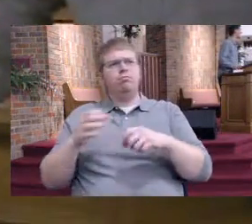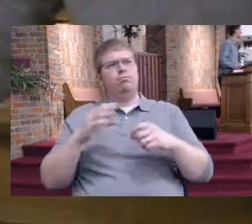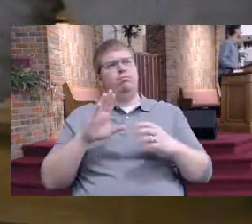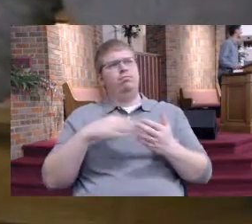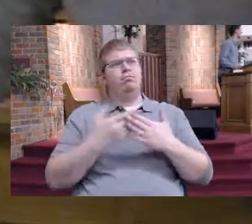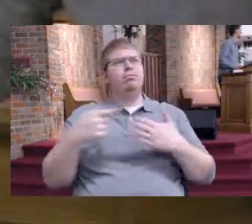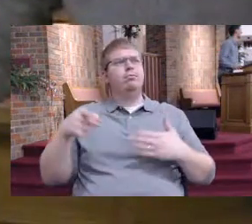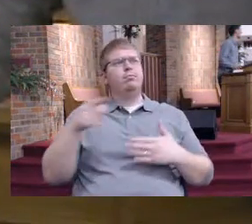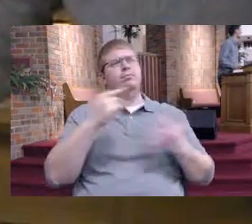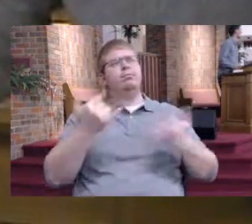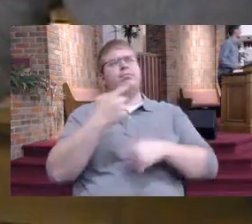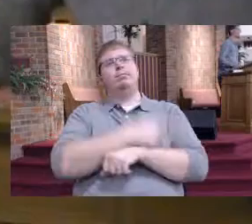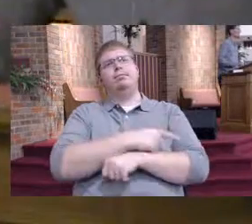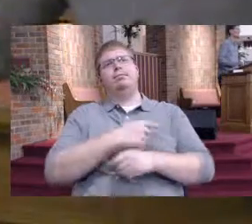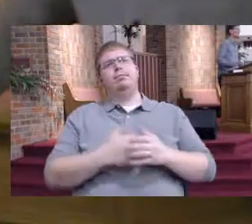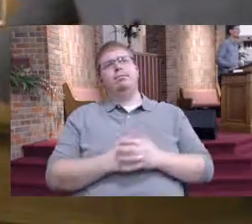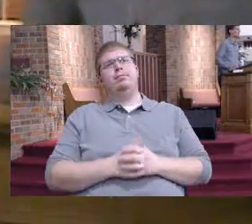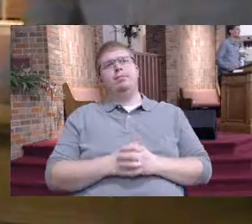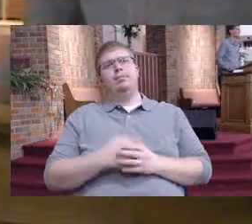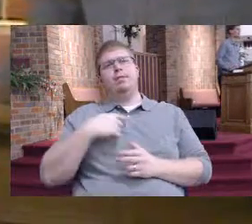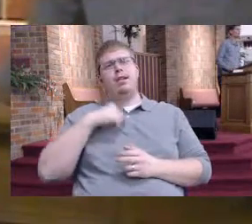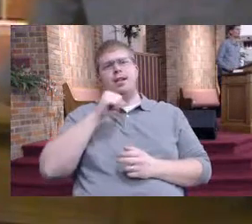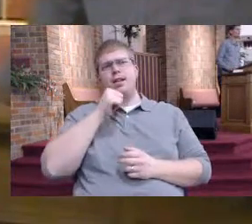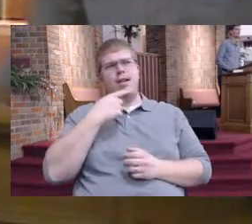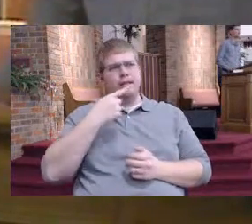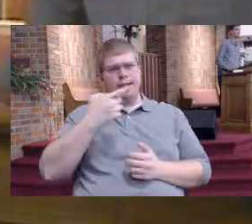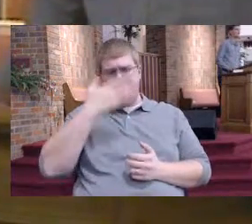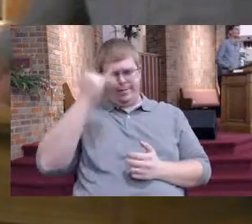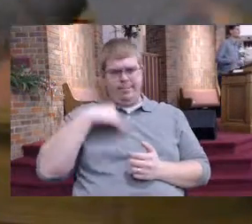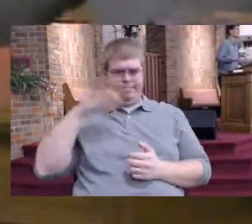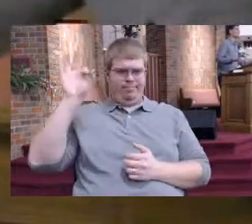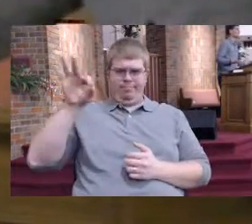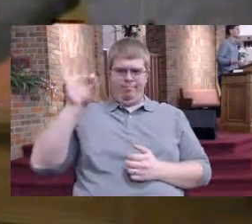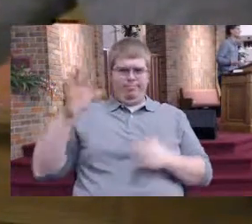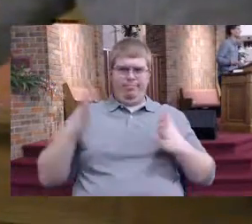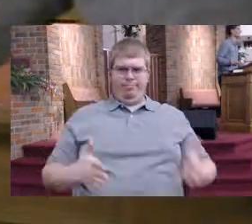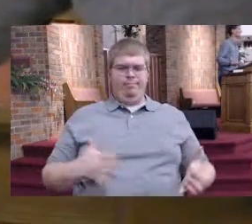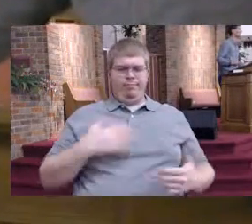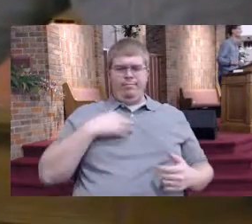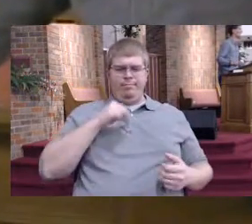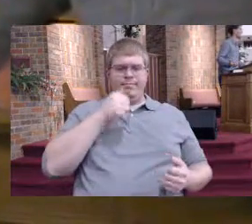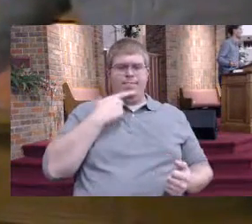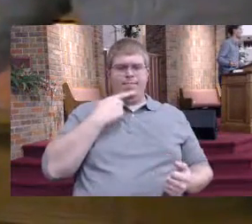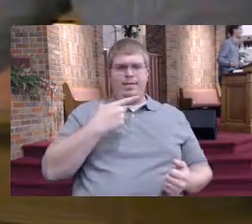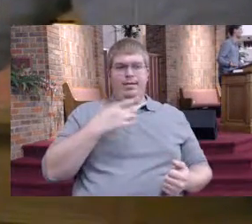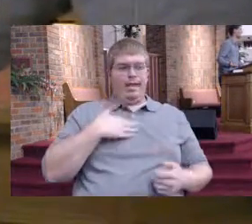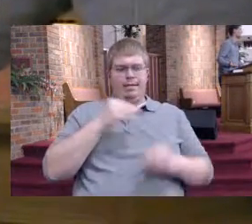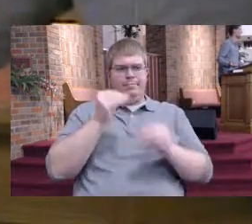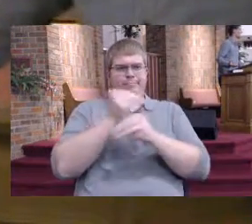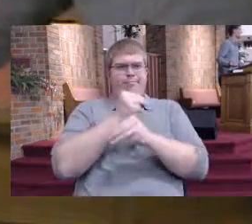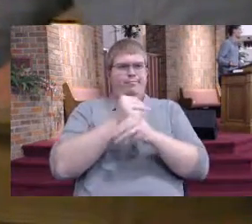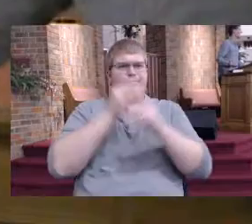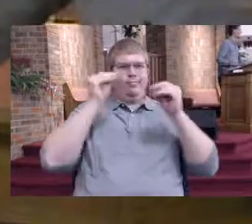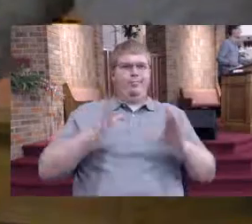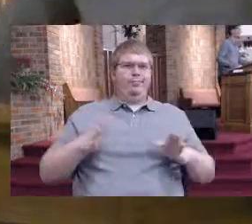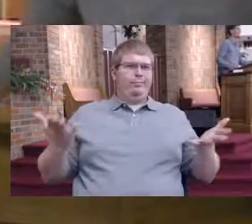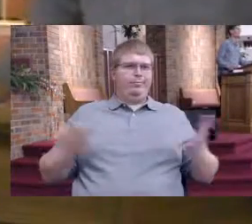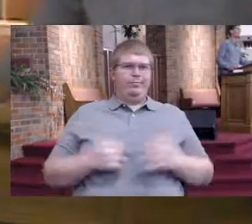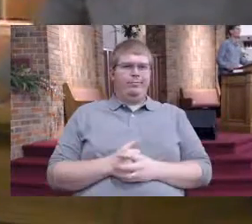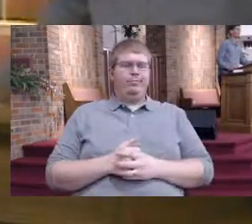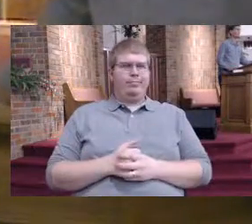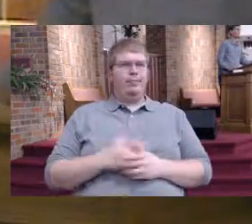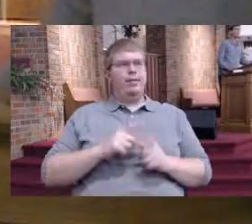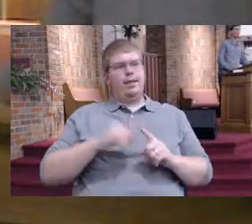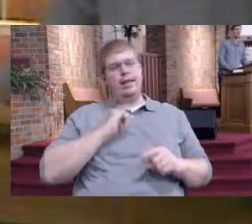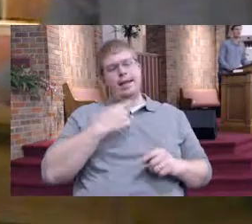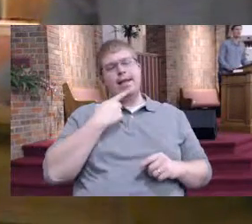today. And I don't say this as your preacher. I don't say this as any preacher. I'm a math teacher. But I can tell you